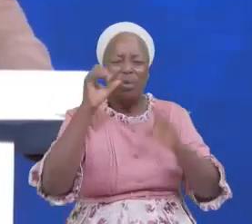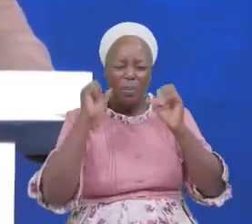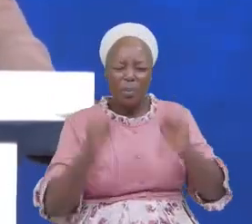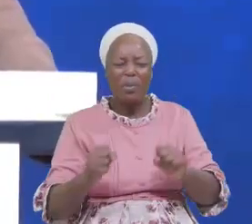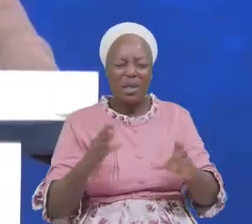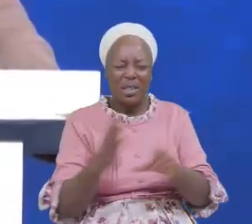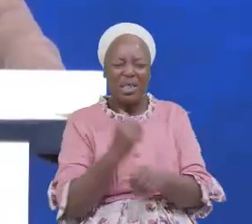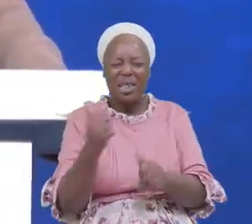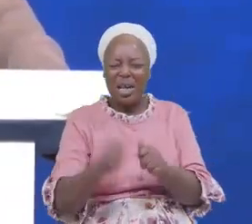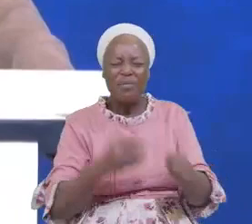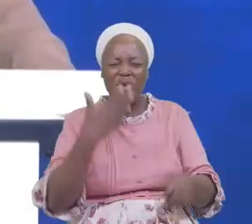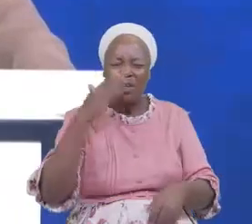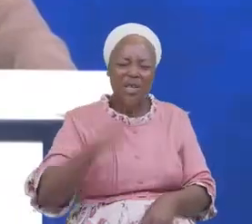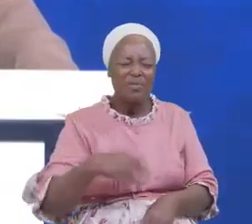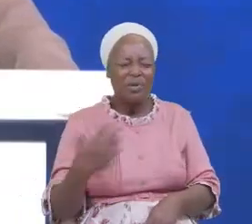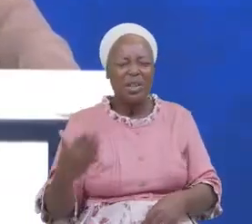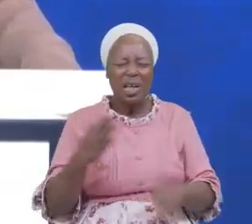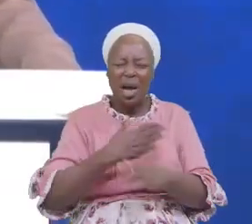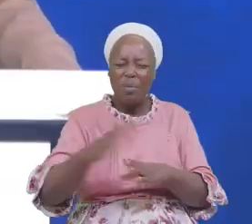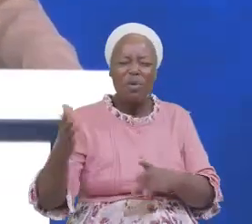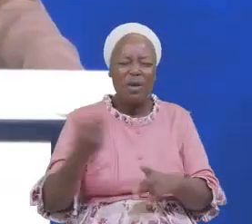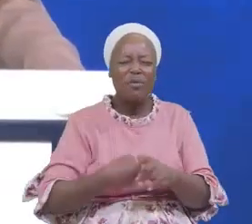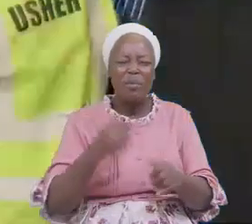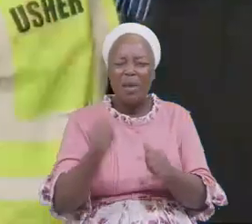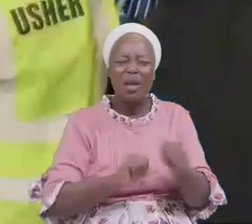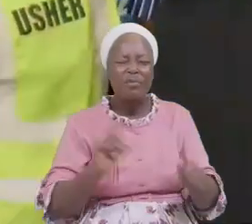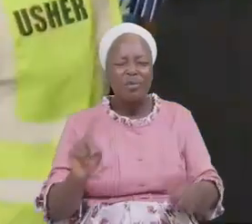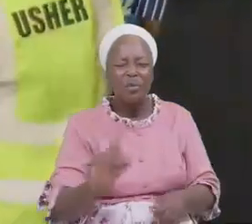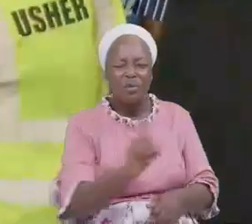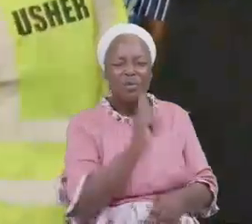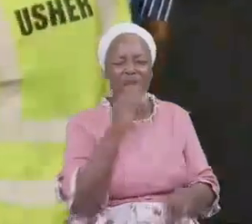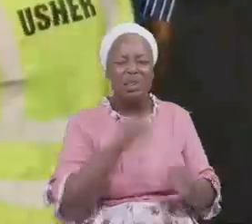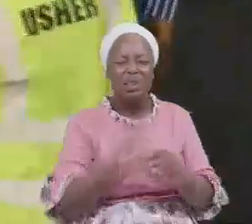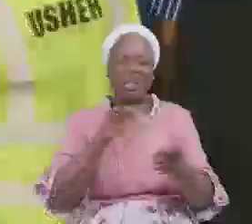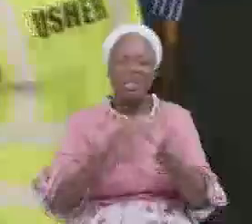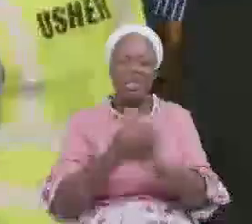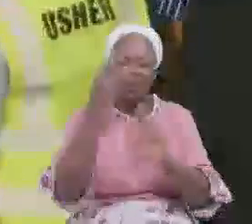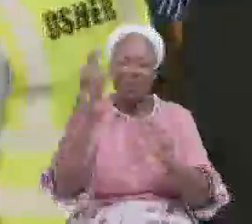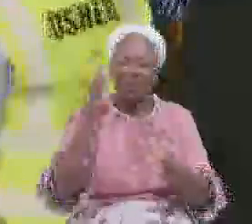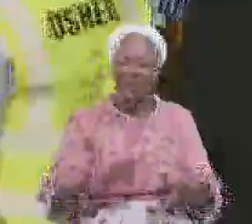away from everyone in Jesus' name.